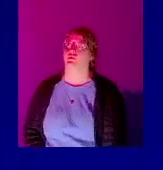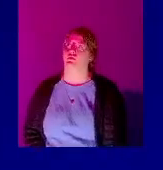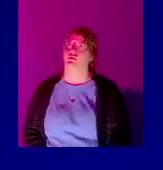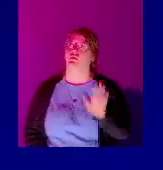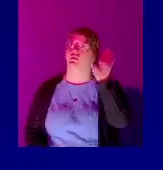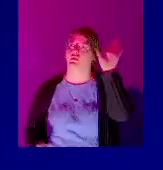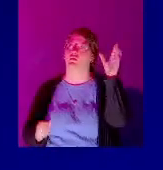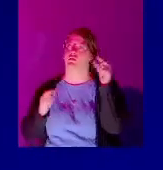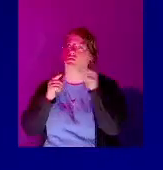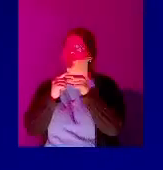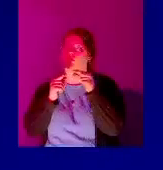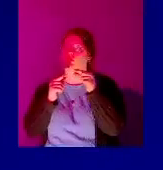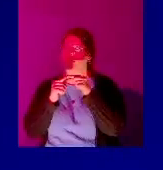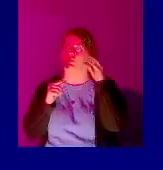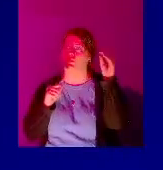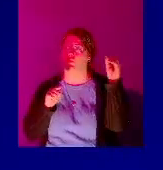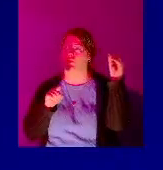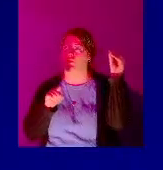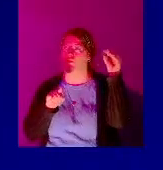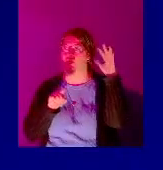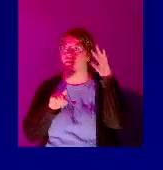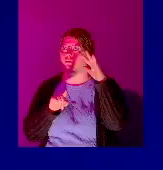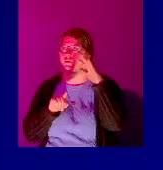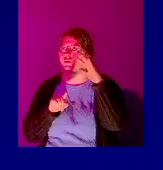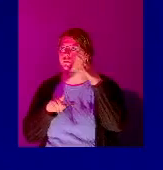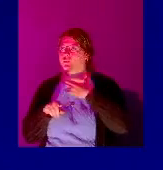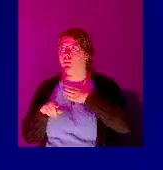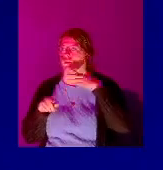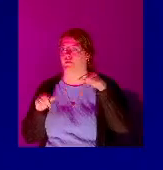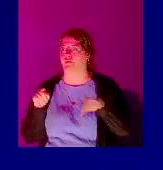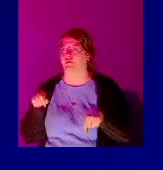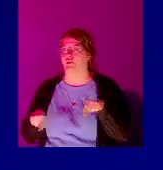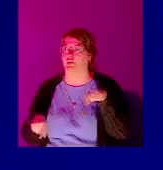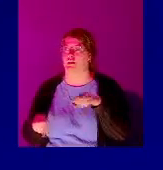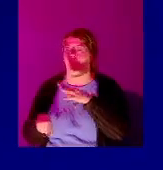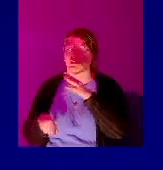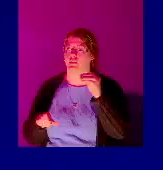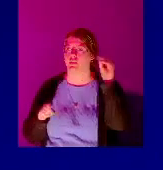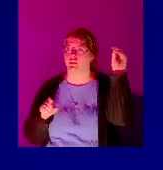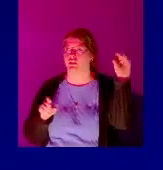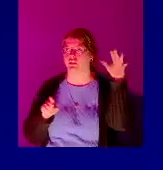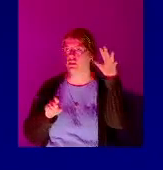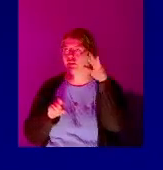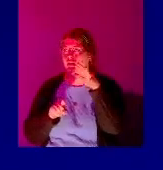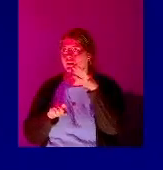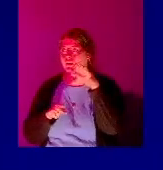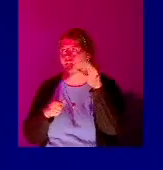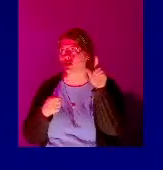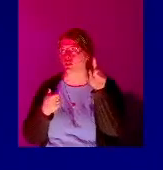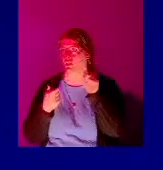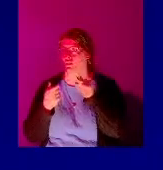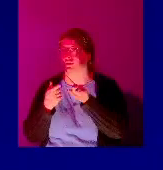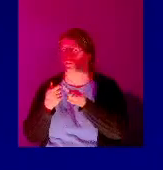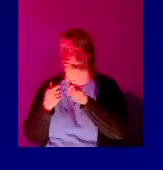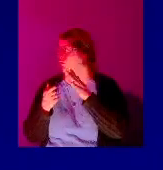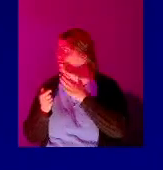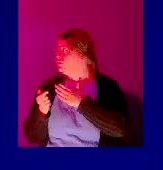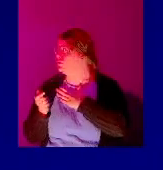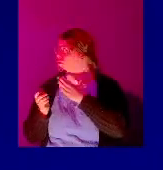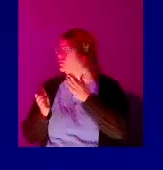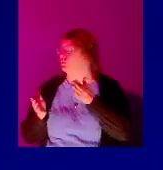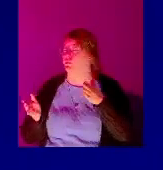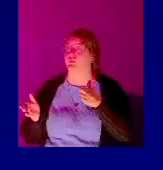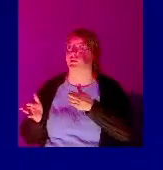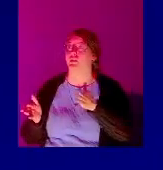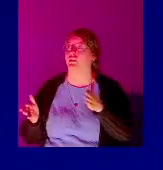Thy word is a lamp unto my feet and a light unto